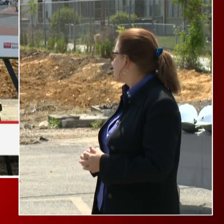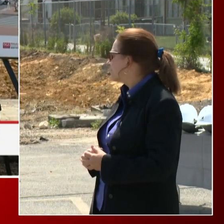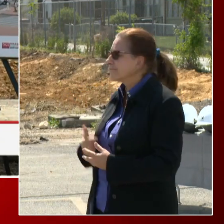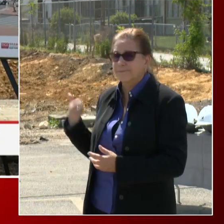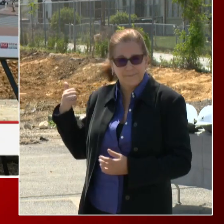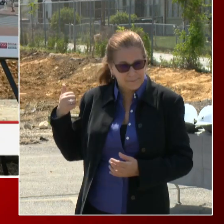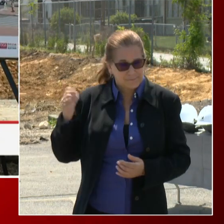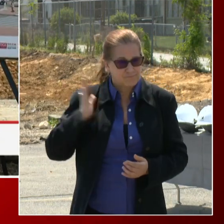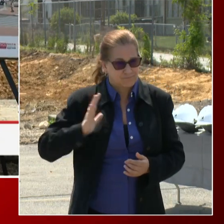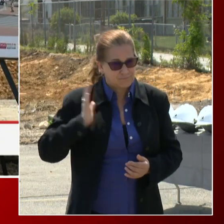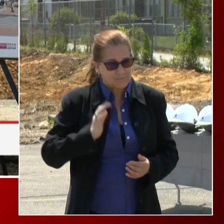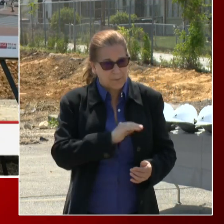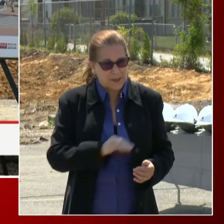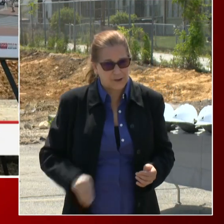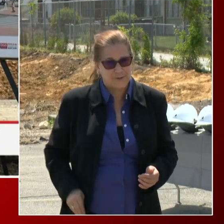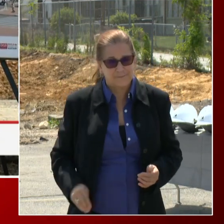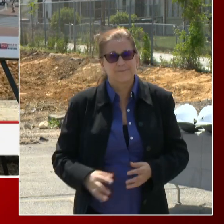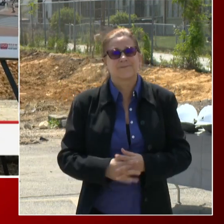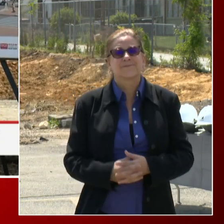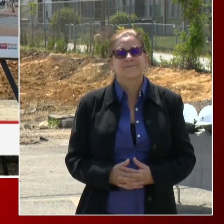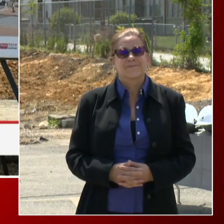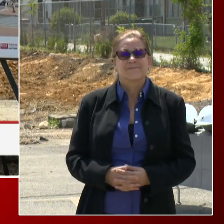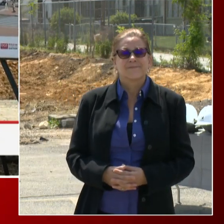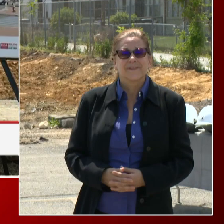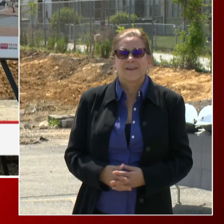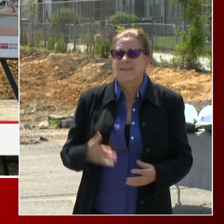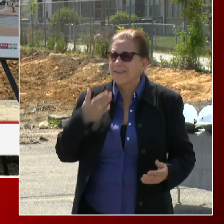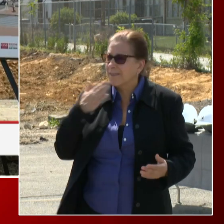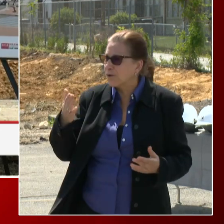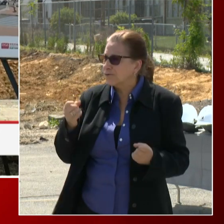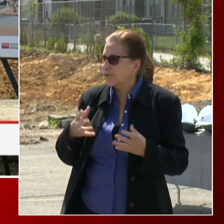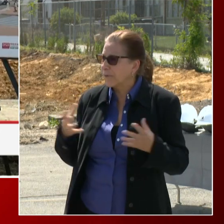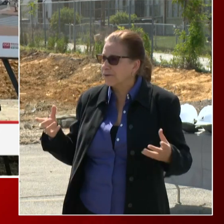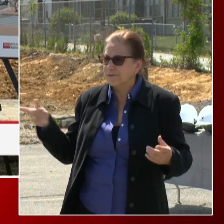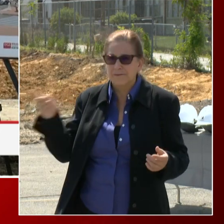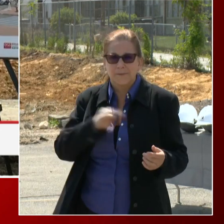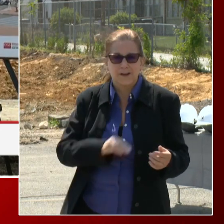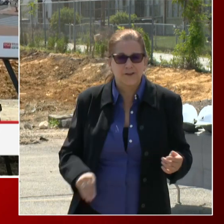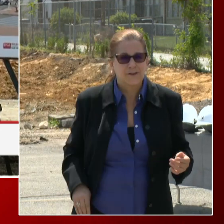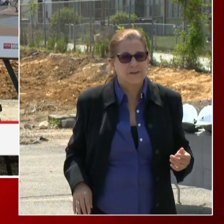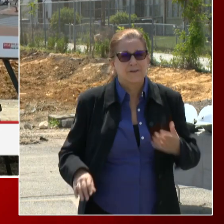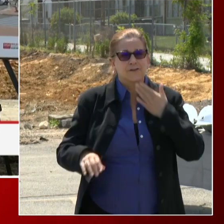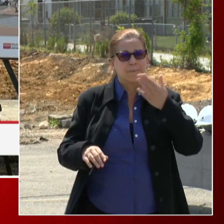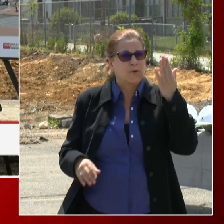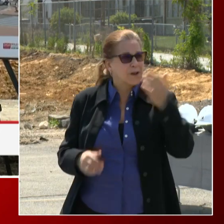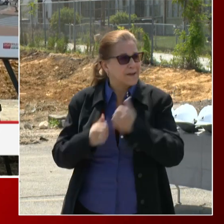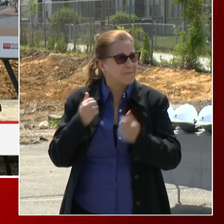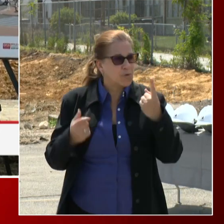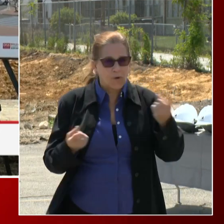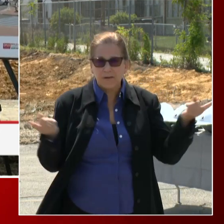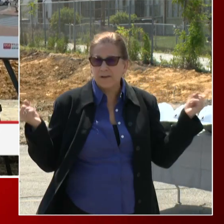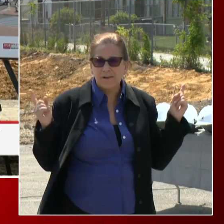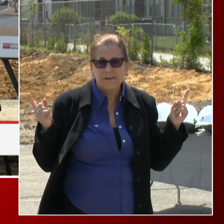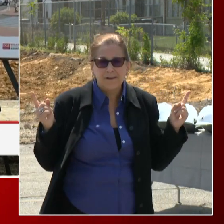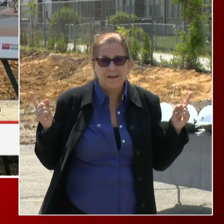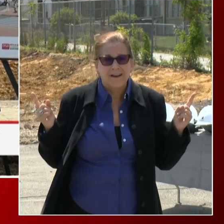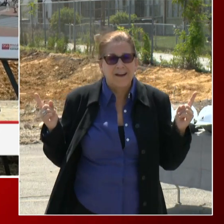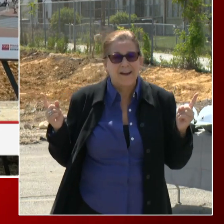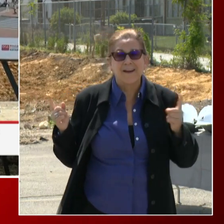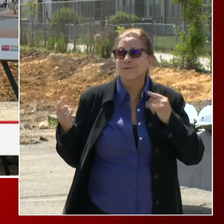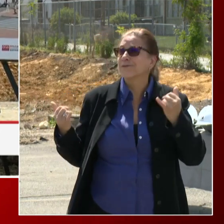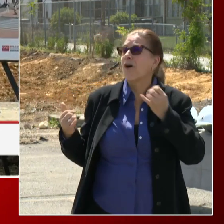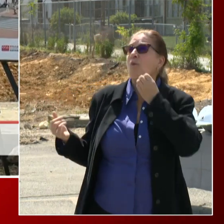Thank you very much, Mayor. Can you all hear me? All right, thank you very much. And good morning, everybody. Nice warm day out here today,